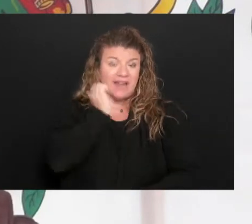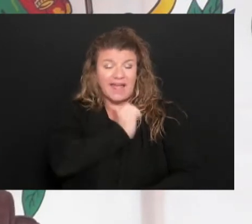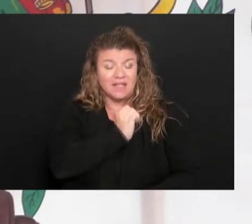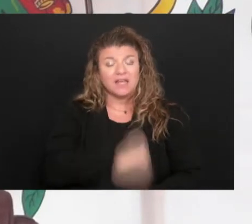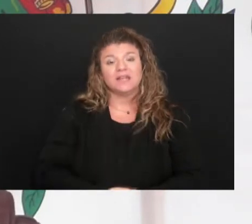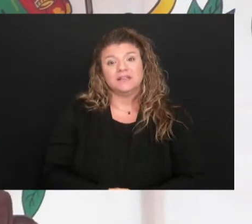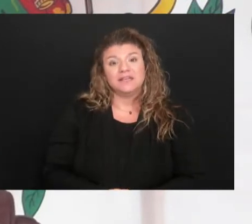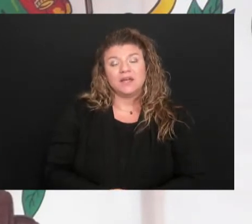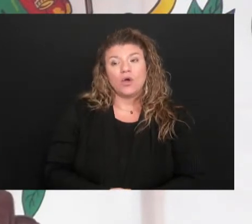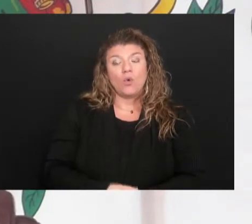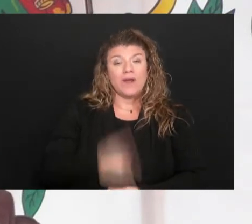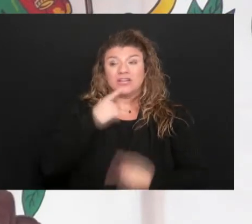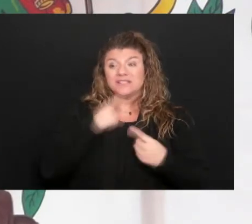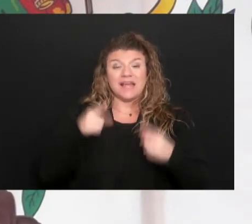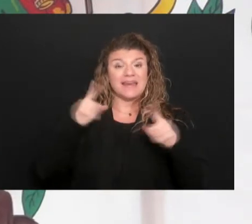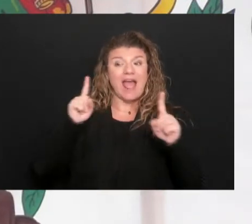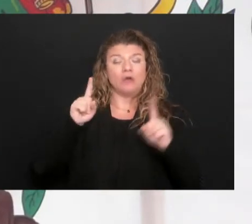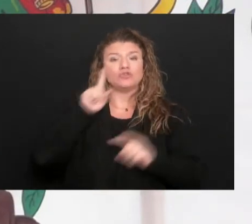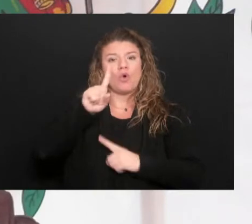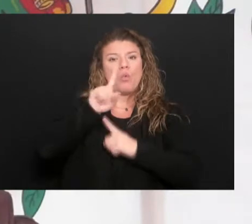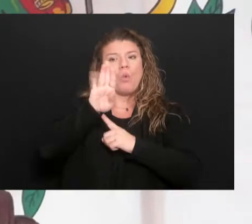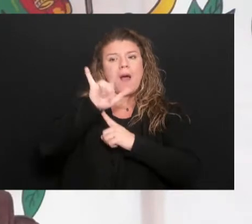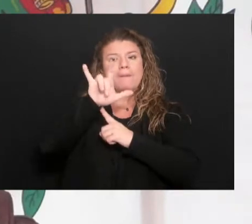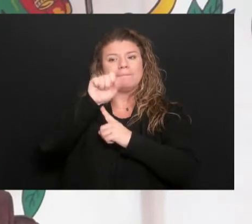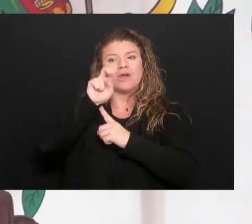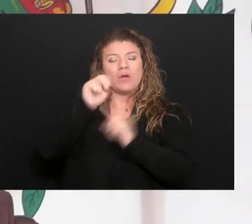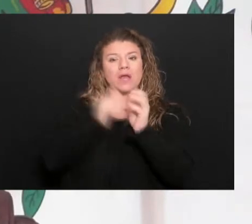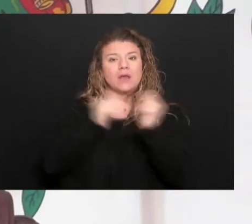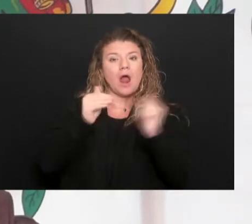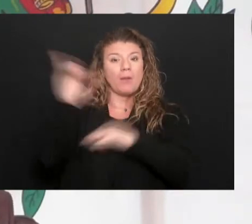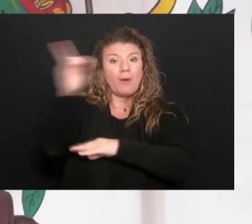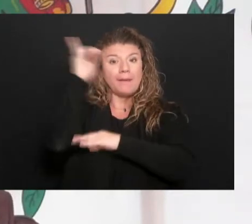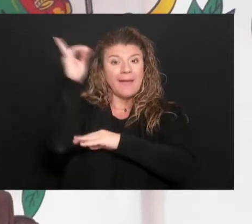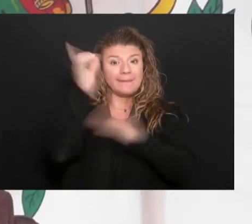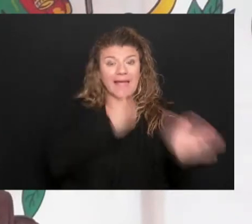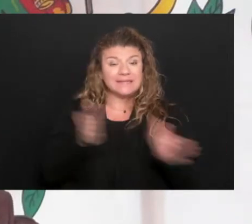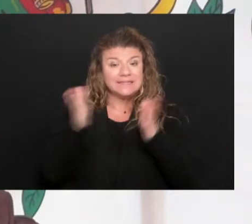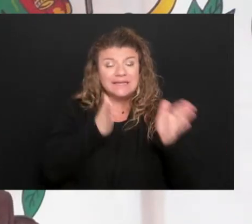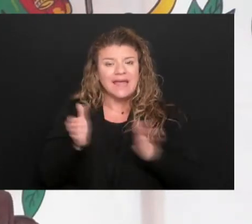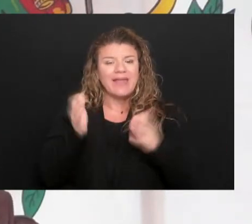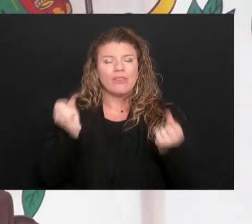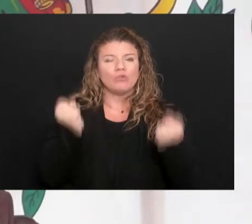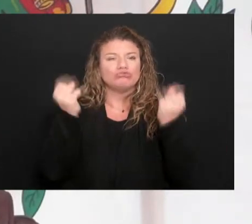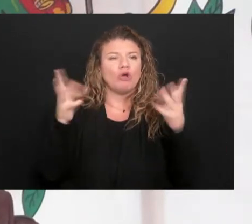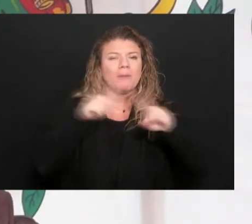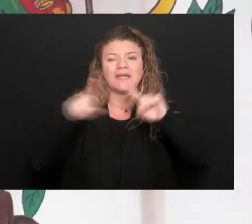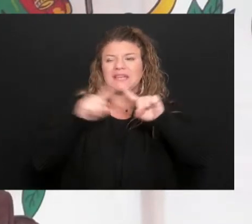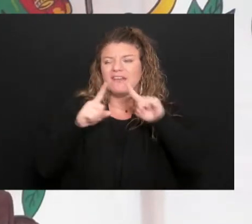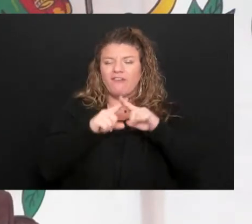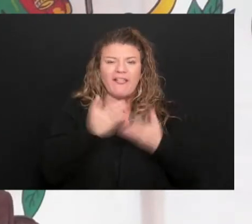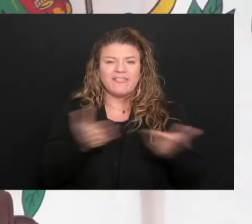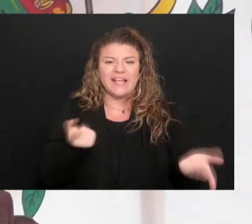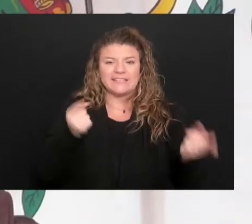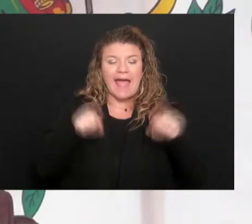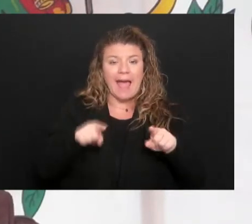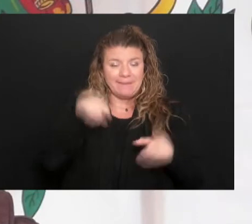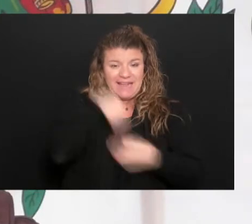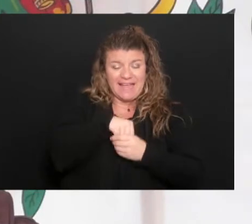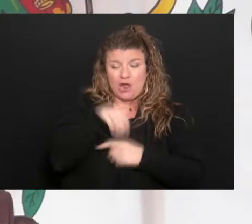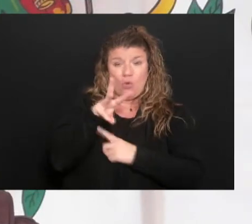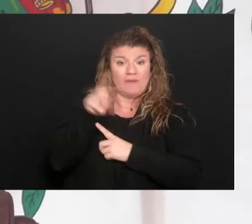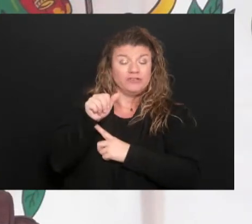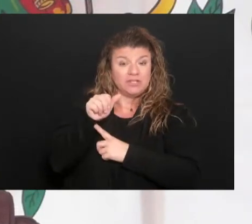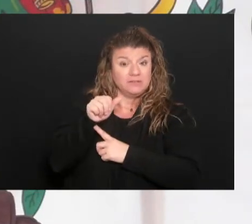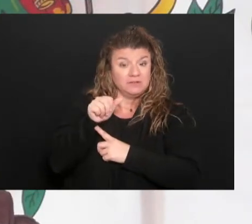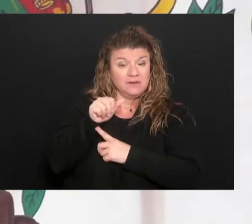and announced $1 billion broadband plan. There's so many different things that are going on within West Virginia.